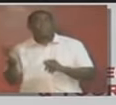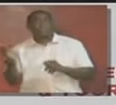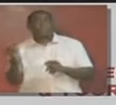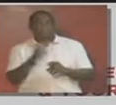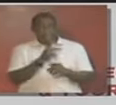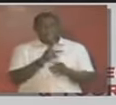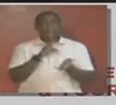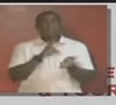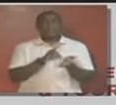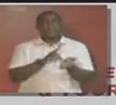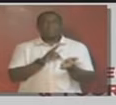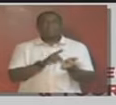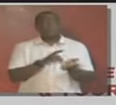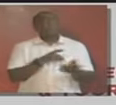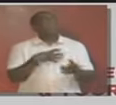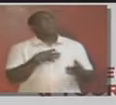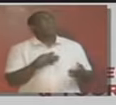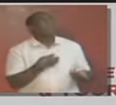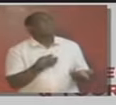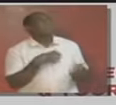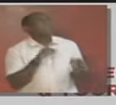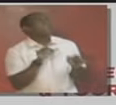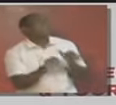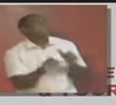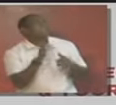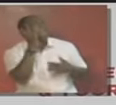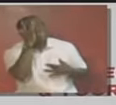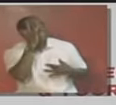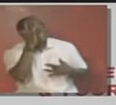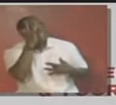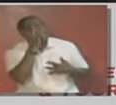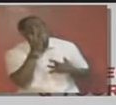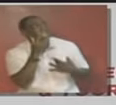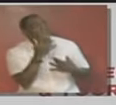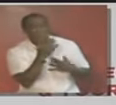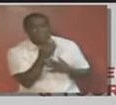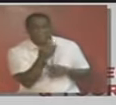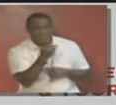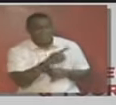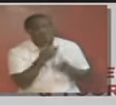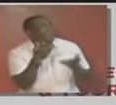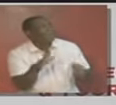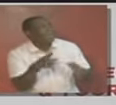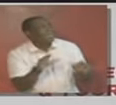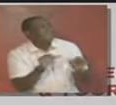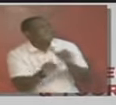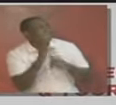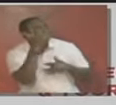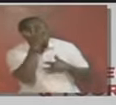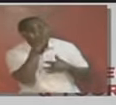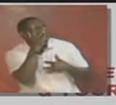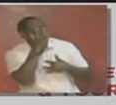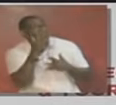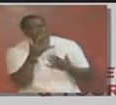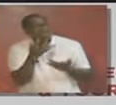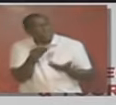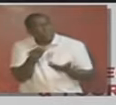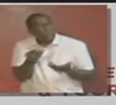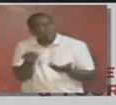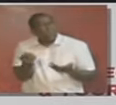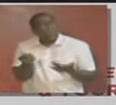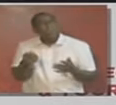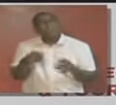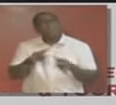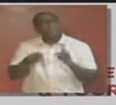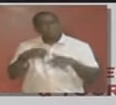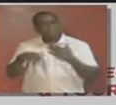longer duration of symptoms than average. So the average duration of the symptoms, sometimes the symptoms go away quite quickly, so within a